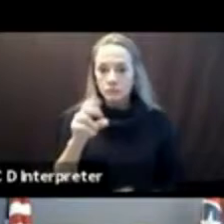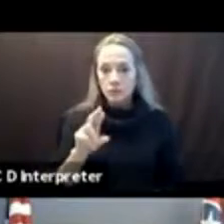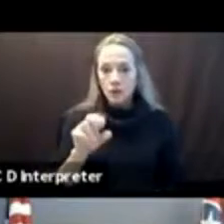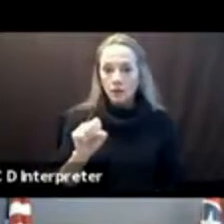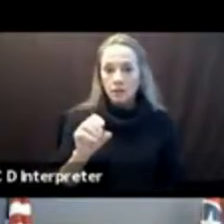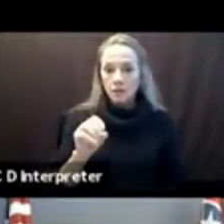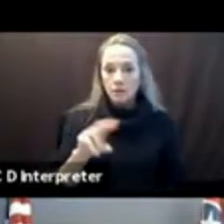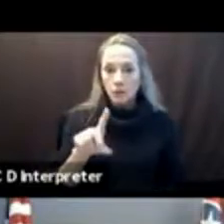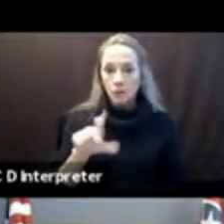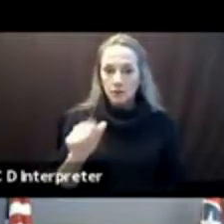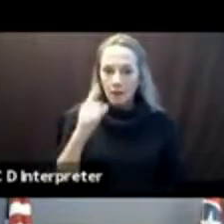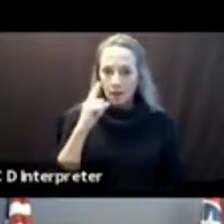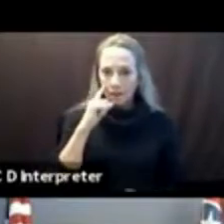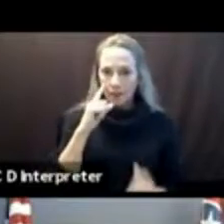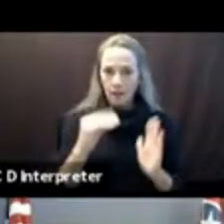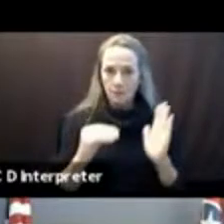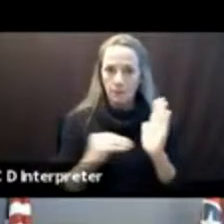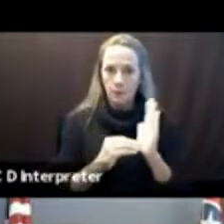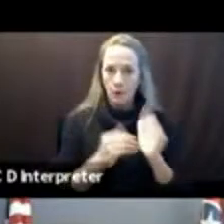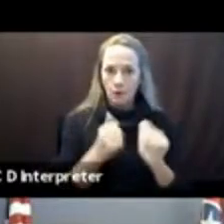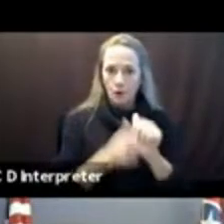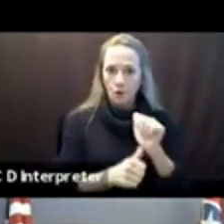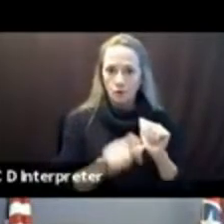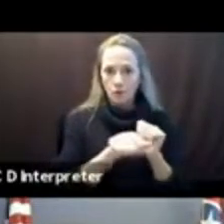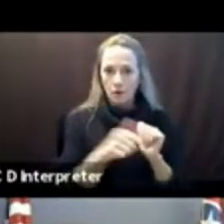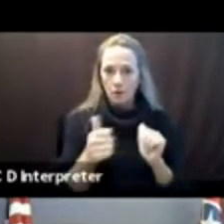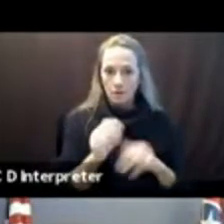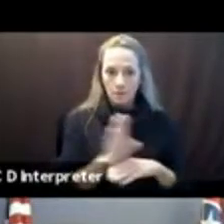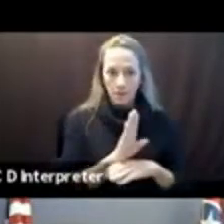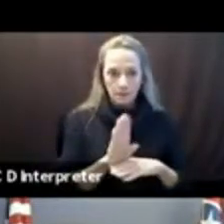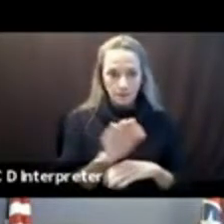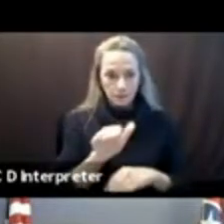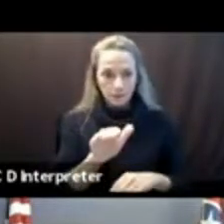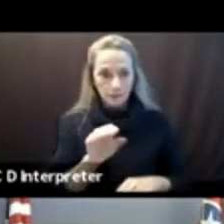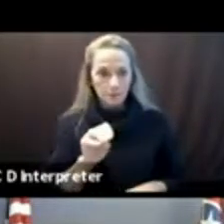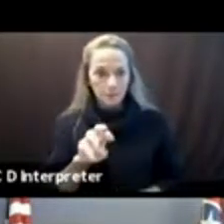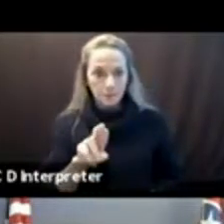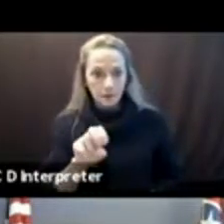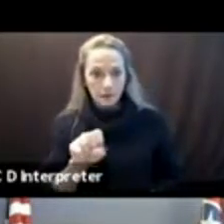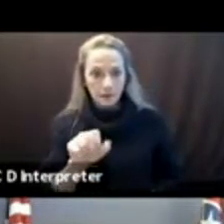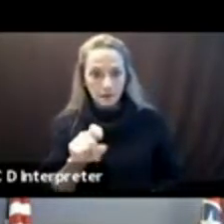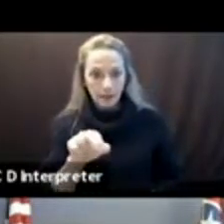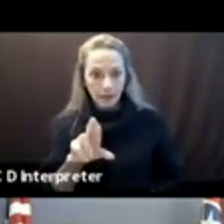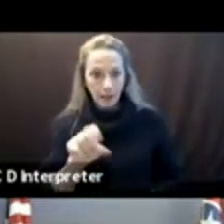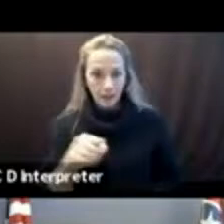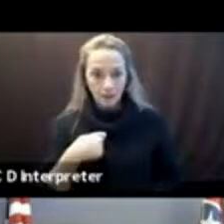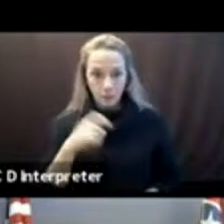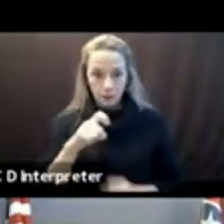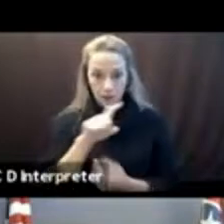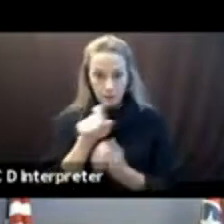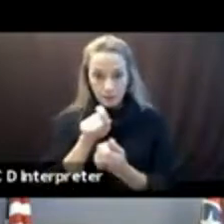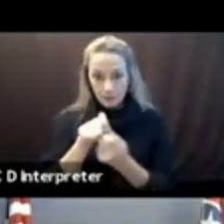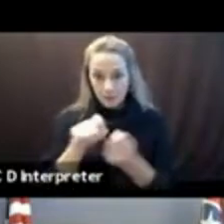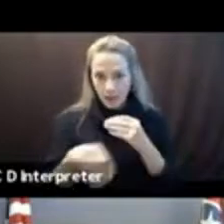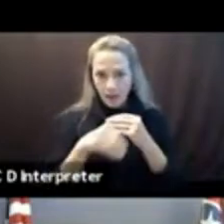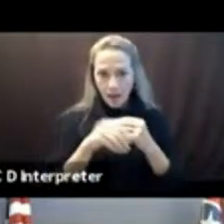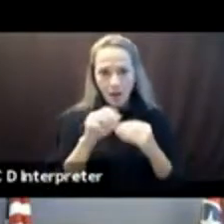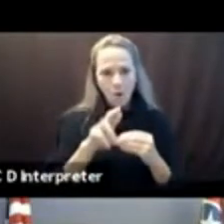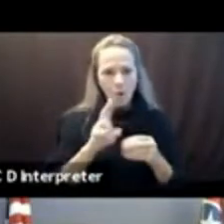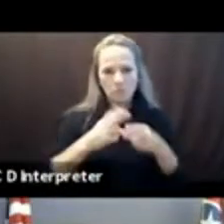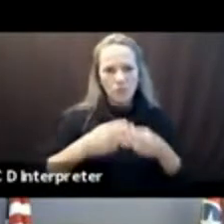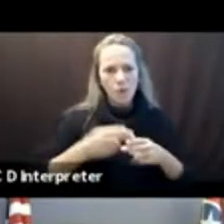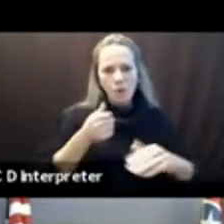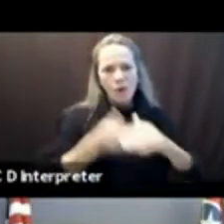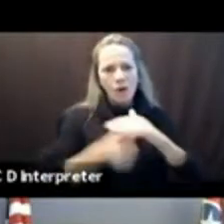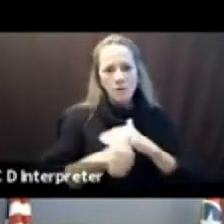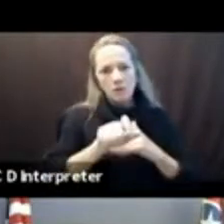done in other business, but Okay. Mr. Sanders, is that something we need to specifically add, or is other business work for that?